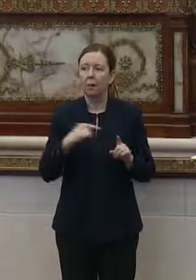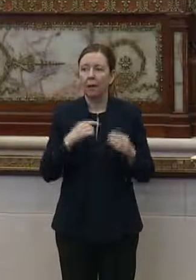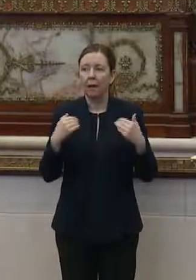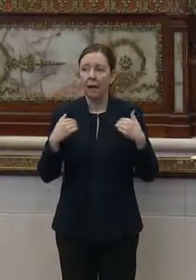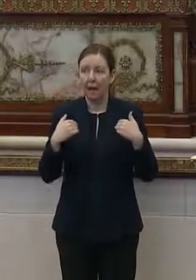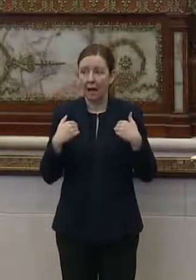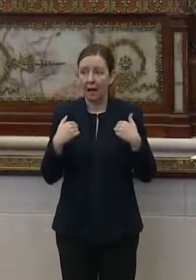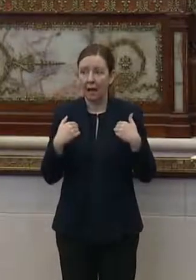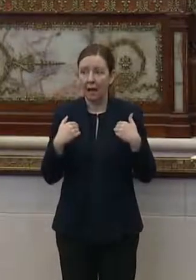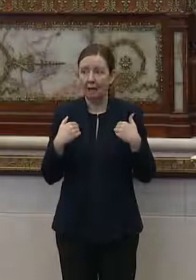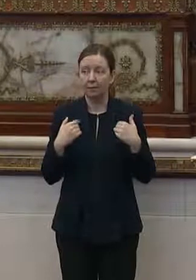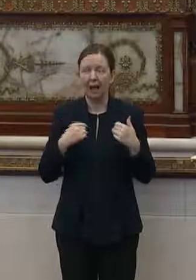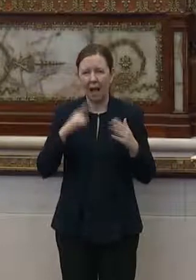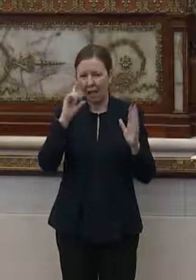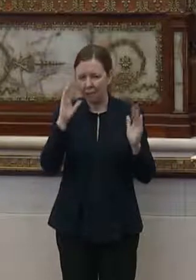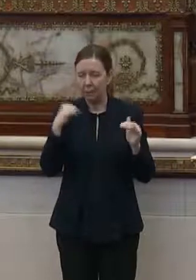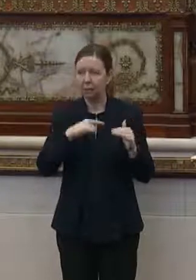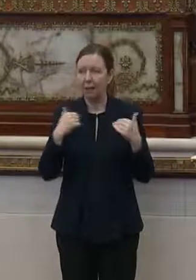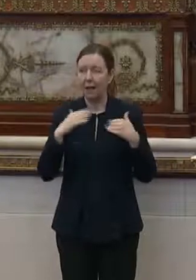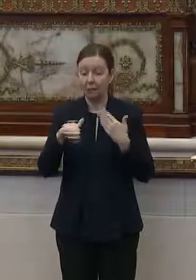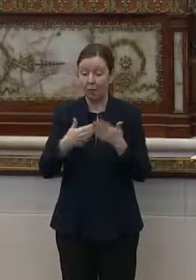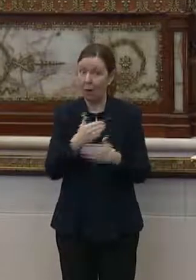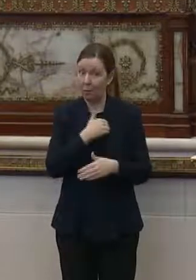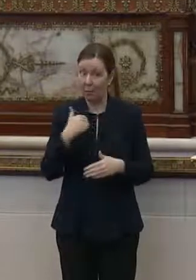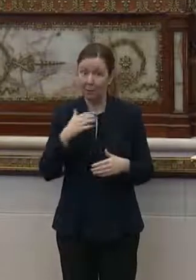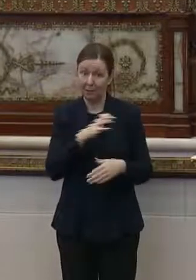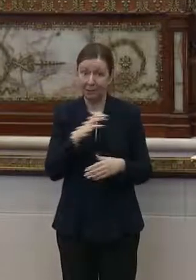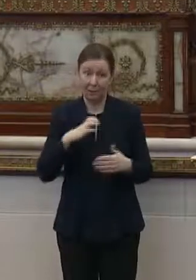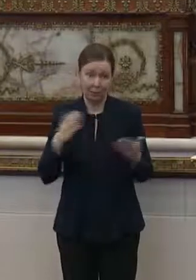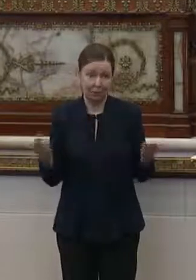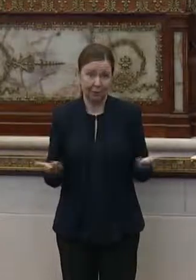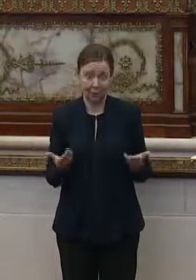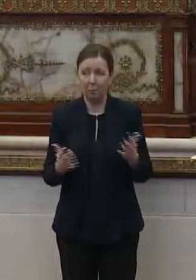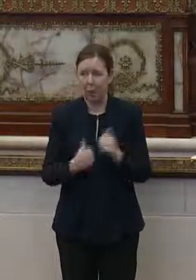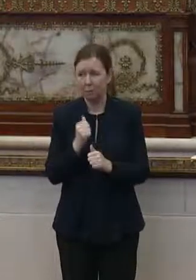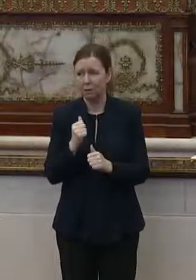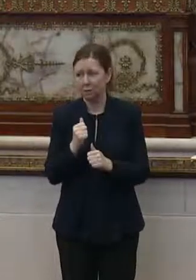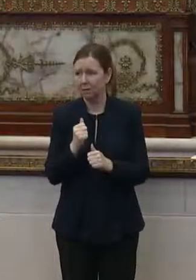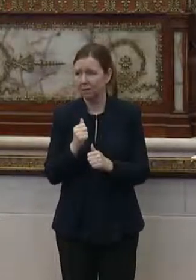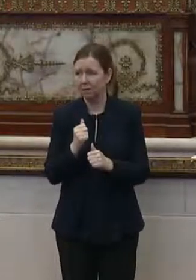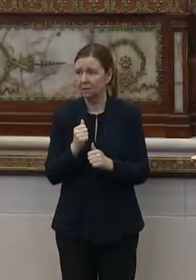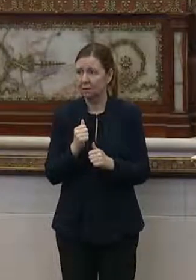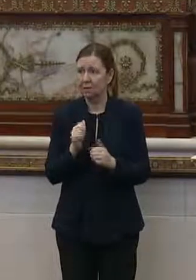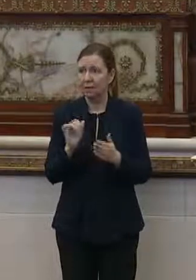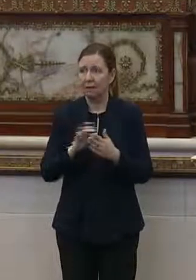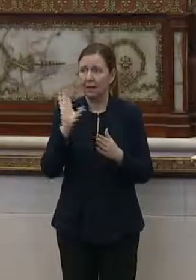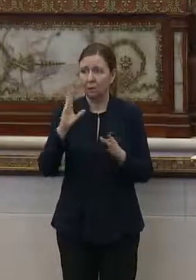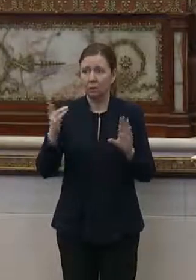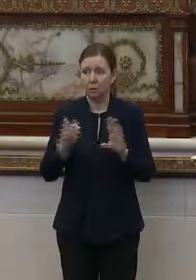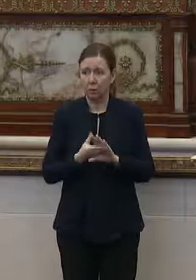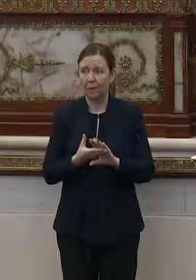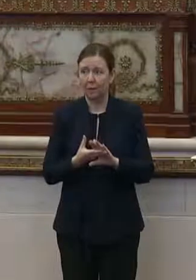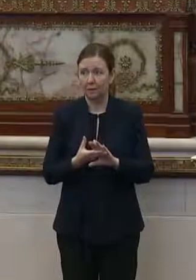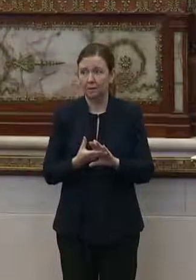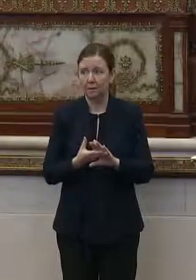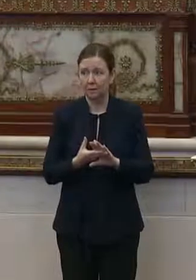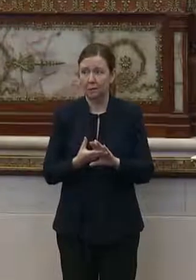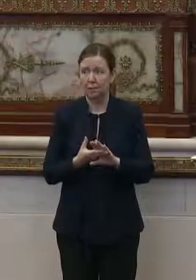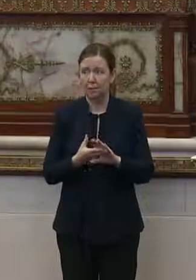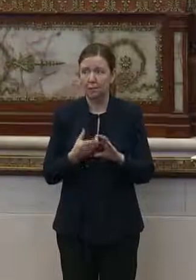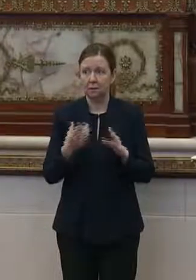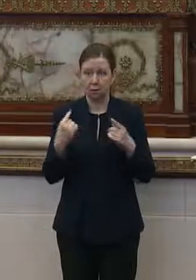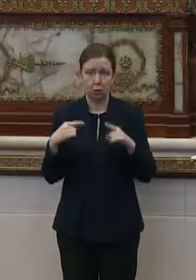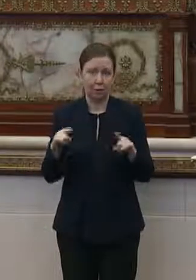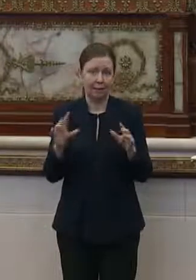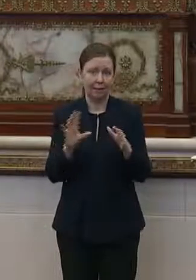have, I expect that we have all members of council, mostly all members of council that will be joining at some point throughout